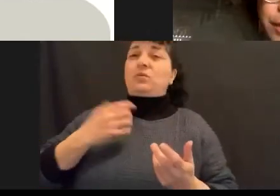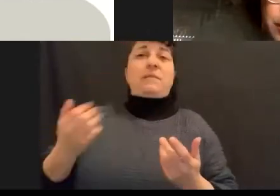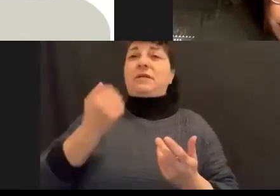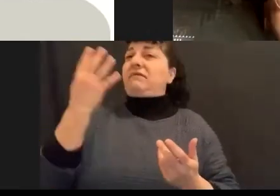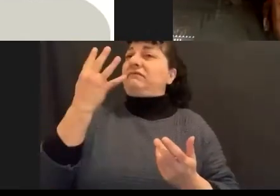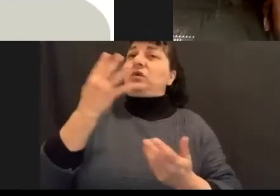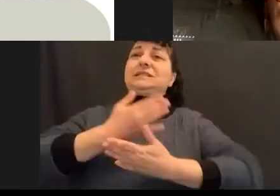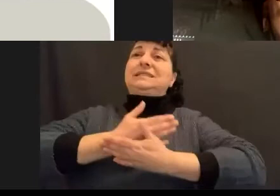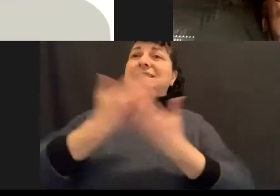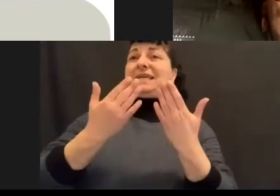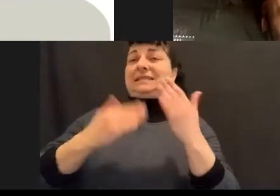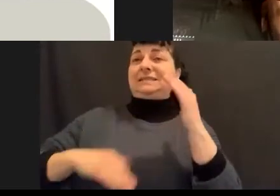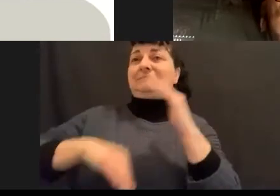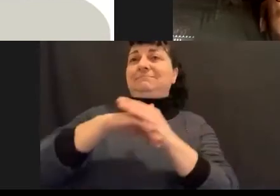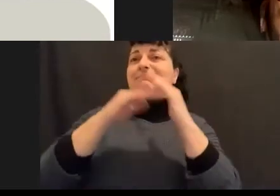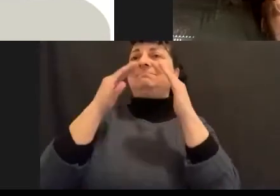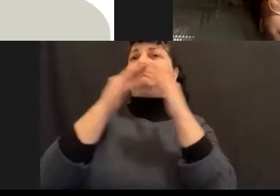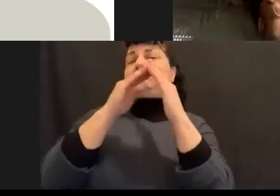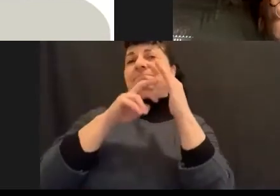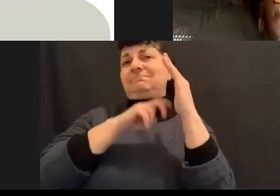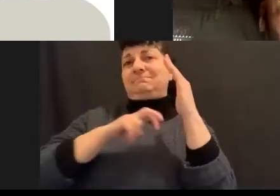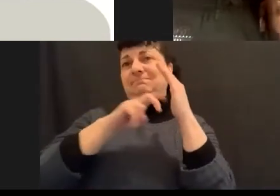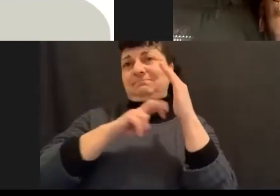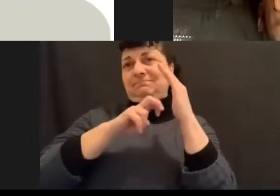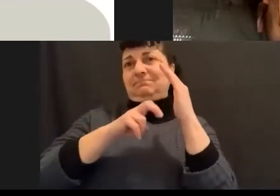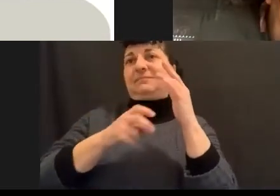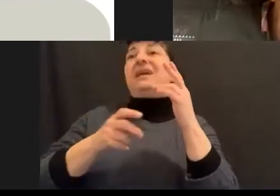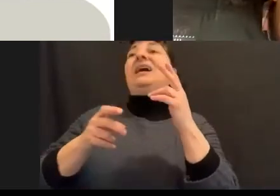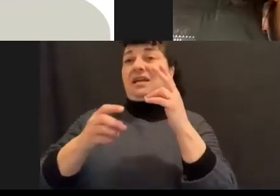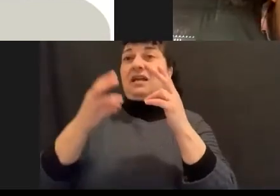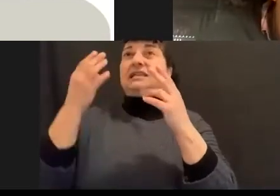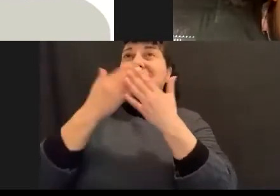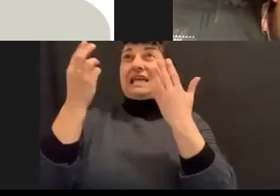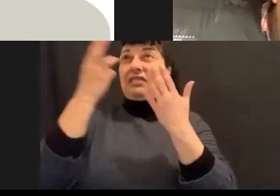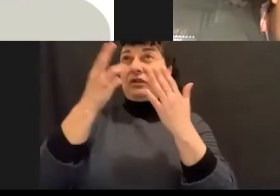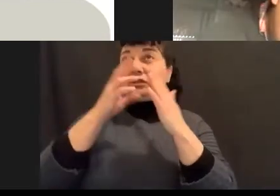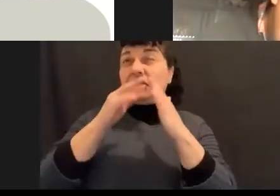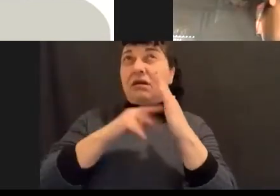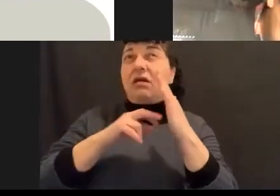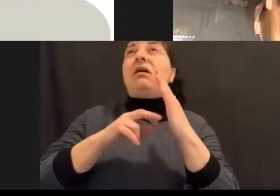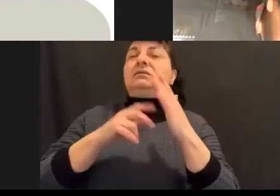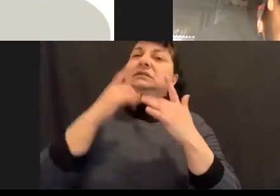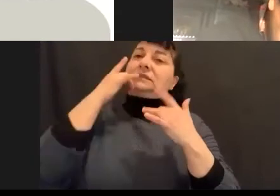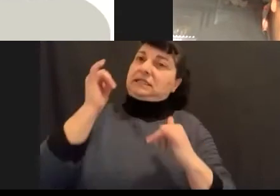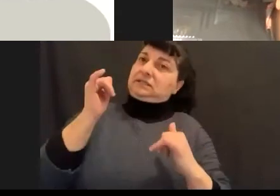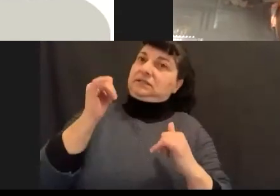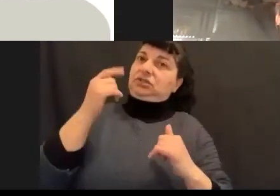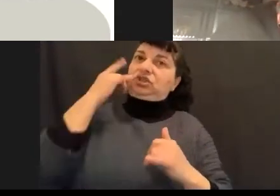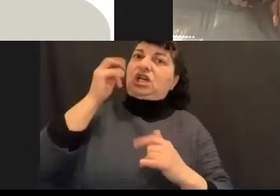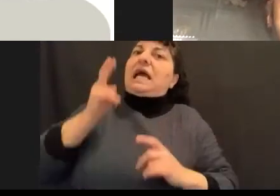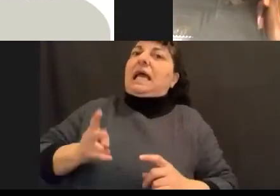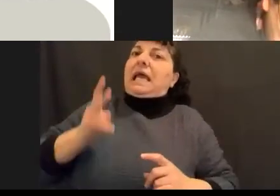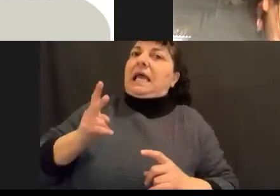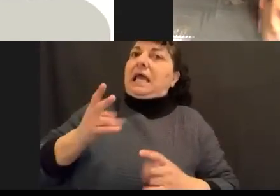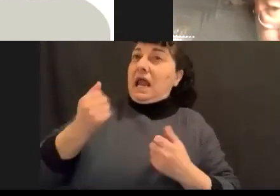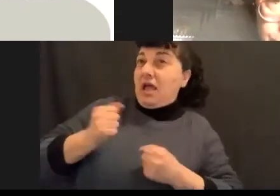and the day 30, because some people are only becoming positive after a number of days in isolation. So that gives you a bit of a